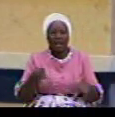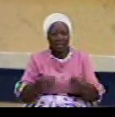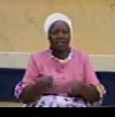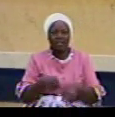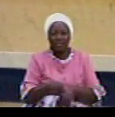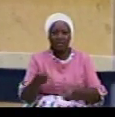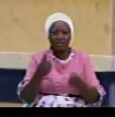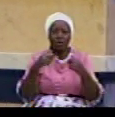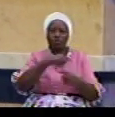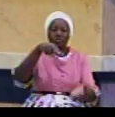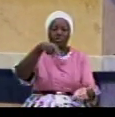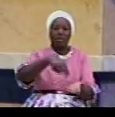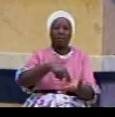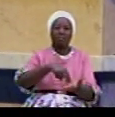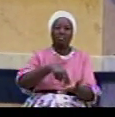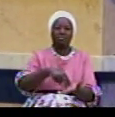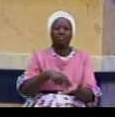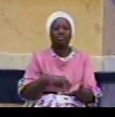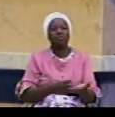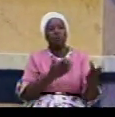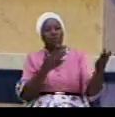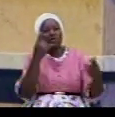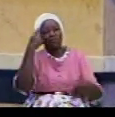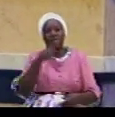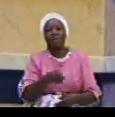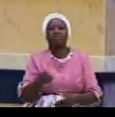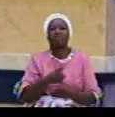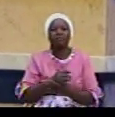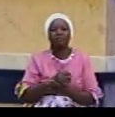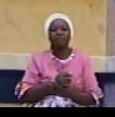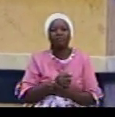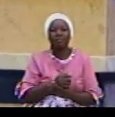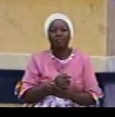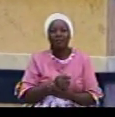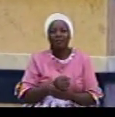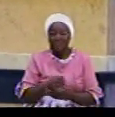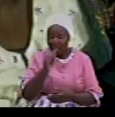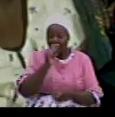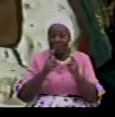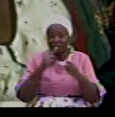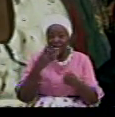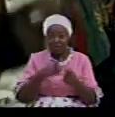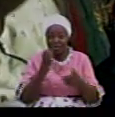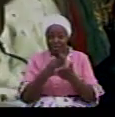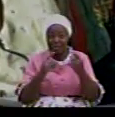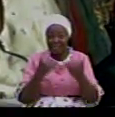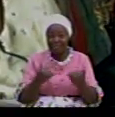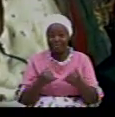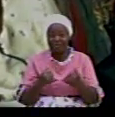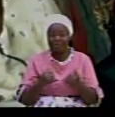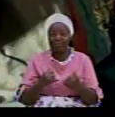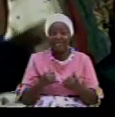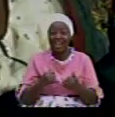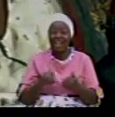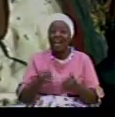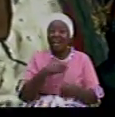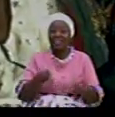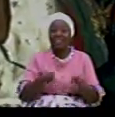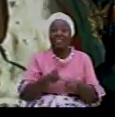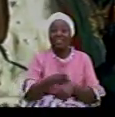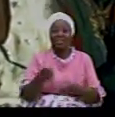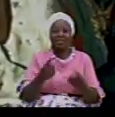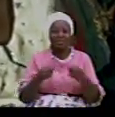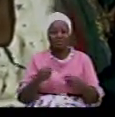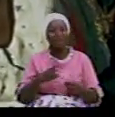stand waiting for them. I'm talking to somebody there. And then as they come, you see, before